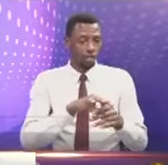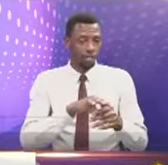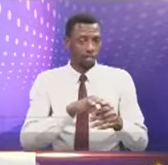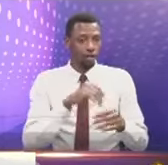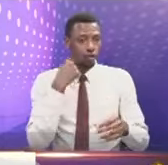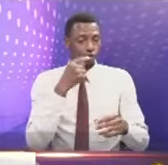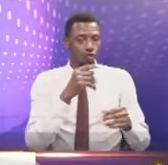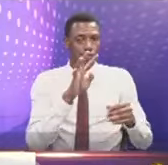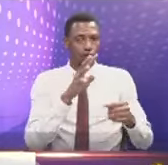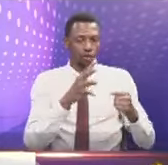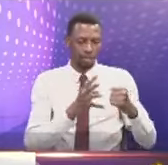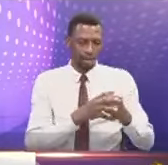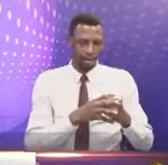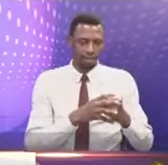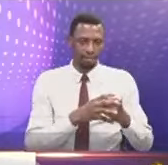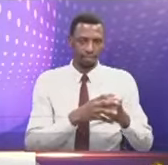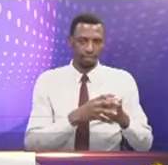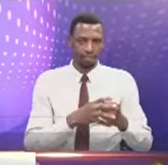are